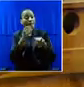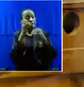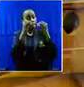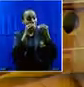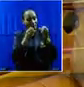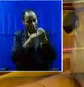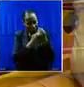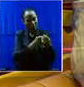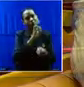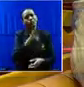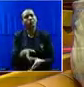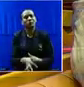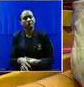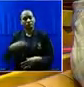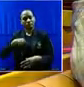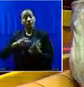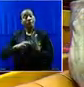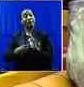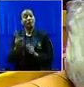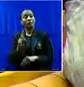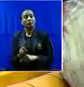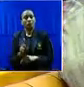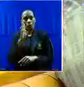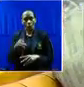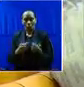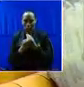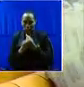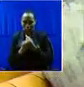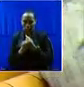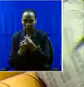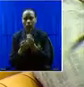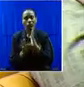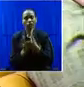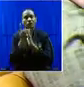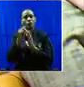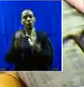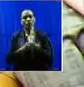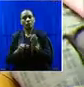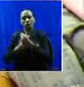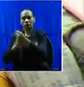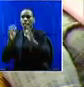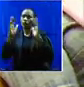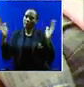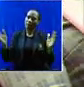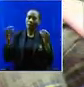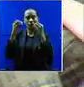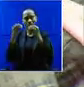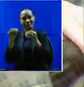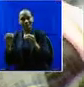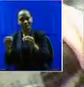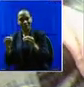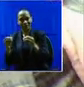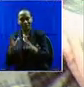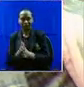We are planning to establish supplier development programs for large companies and in key sectors. And